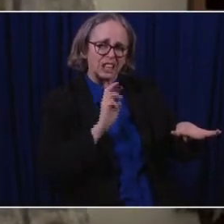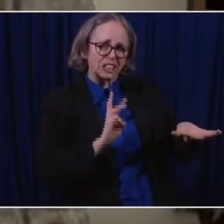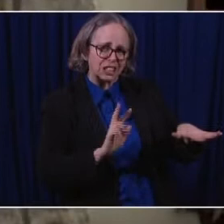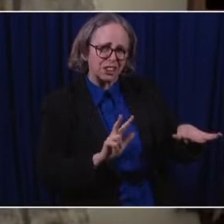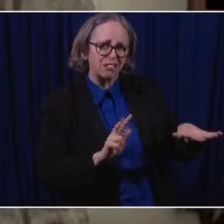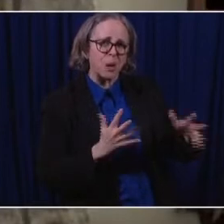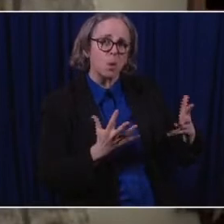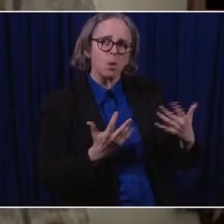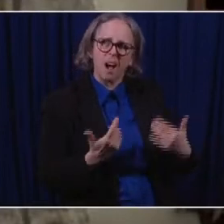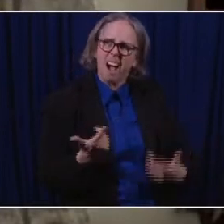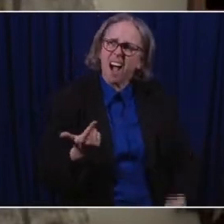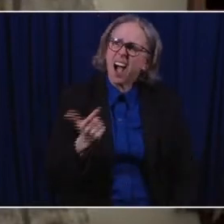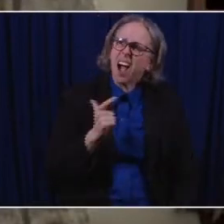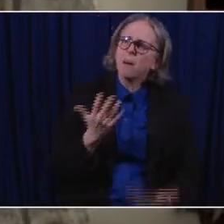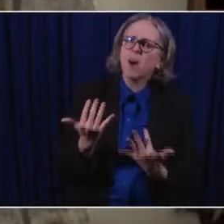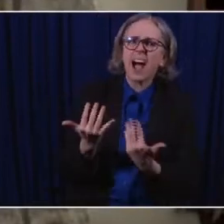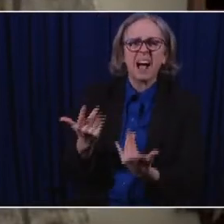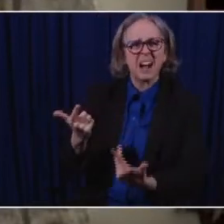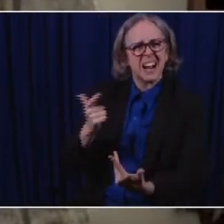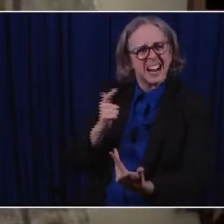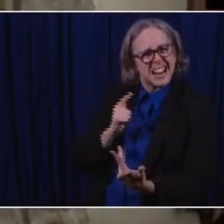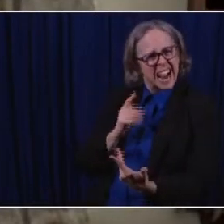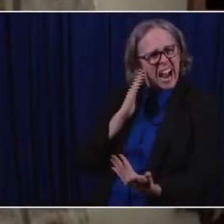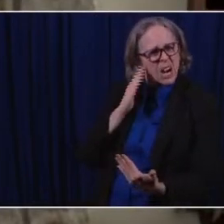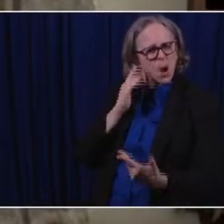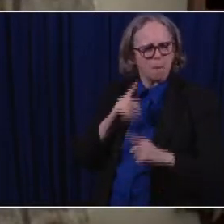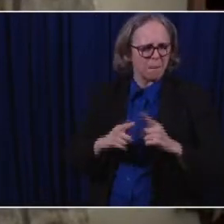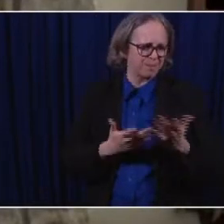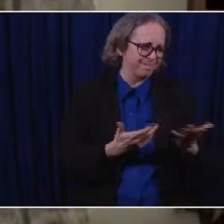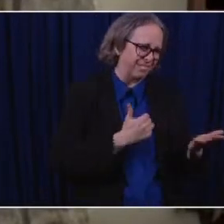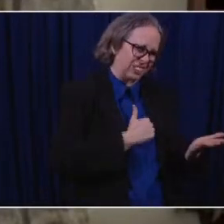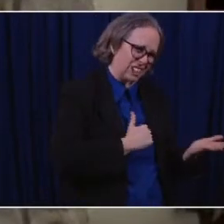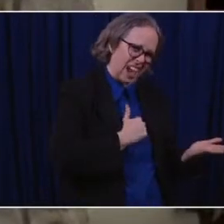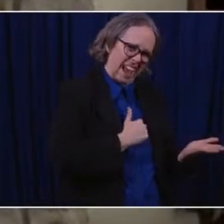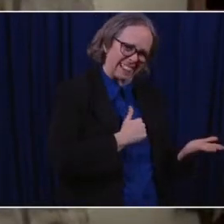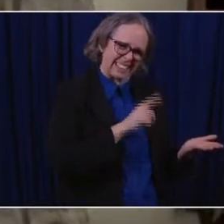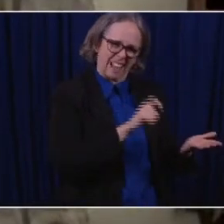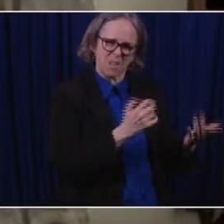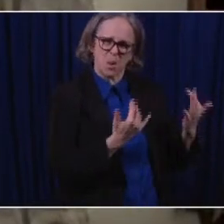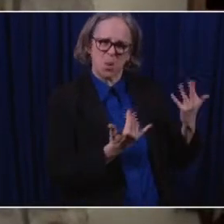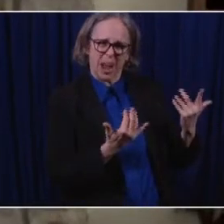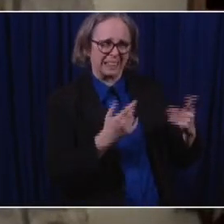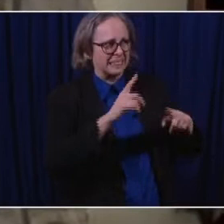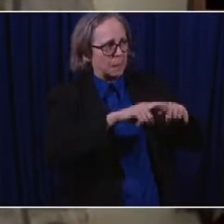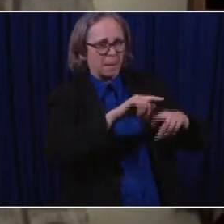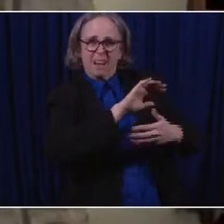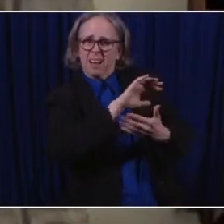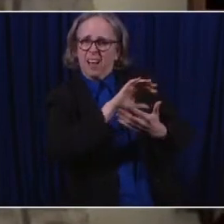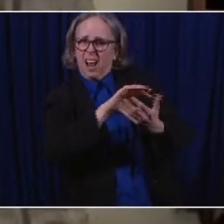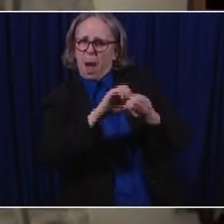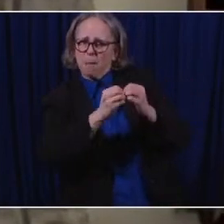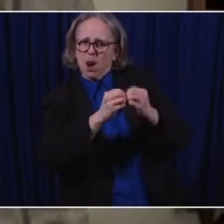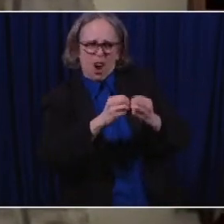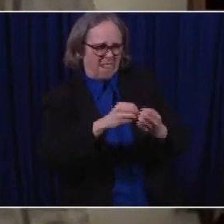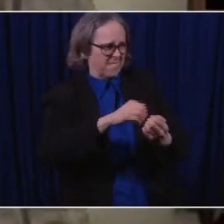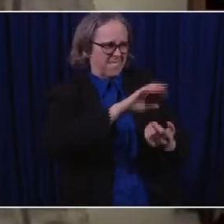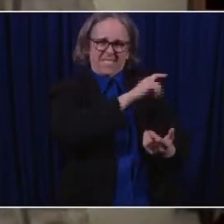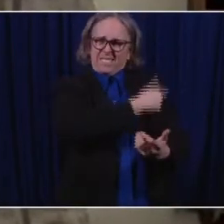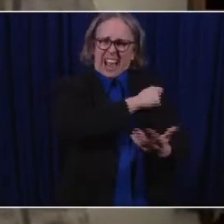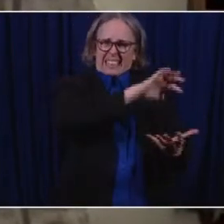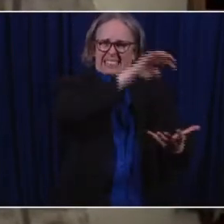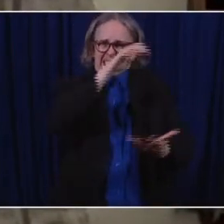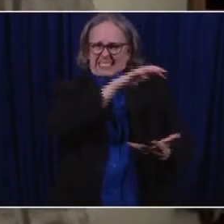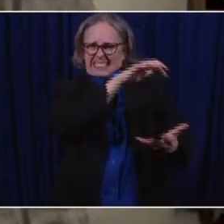go as well. And so that's going to depend on just the amount of vaccine we get. And I cannot emphasize